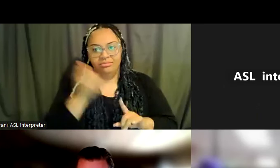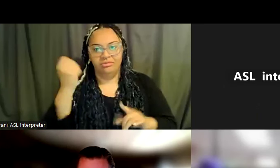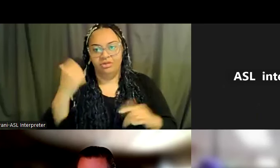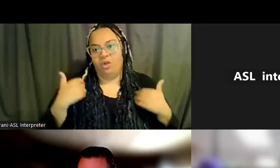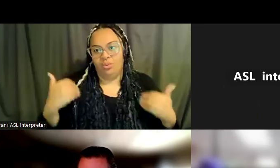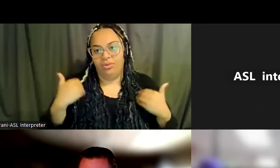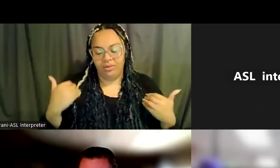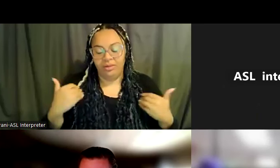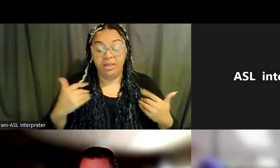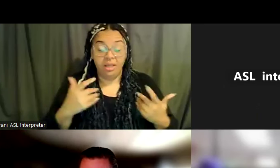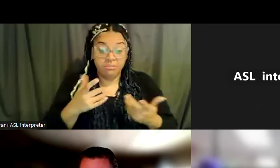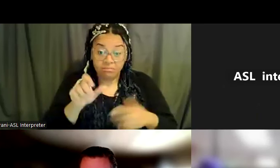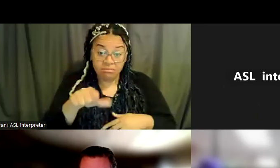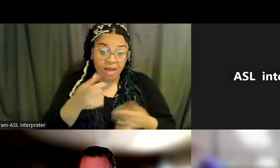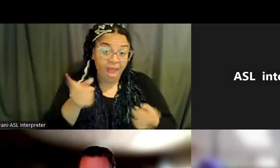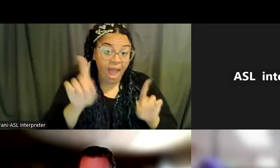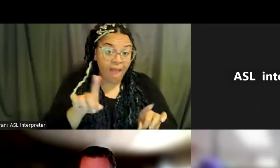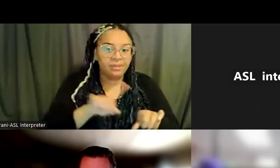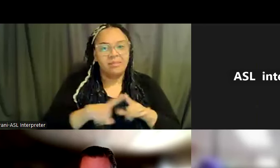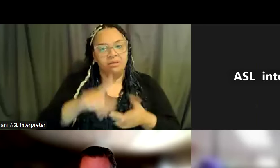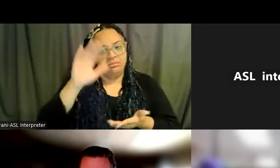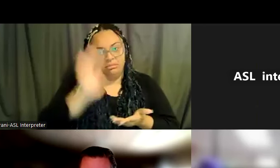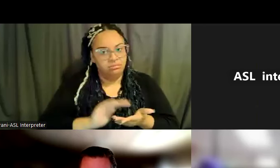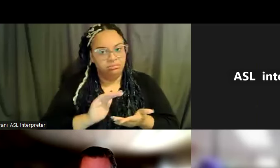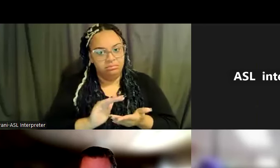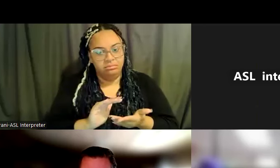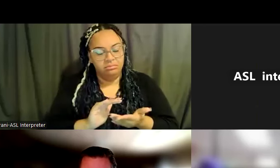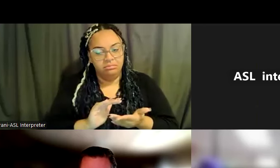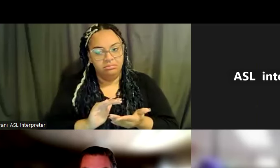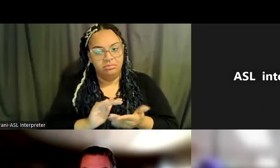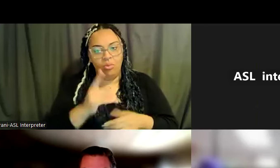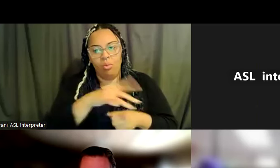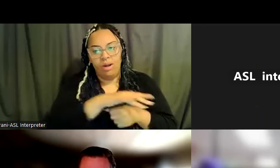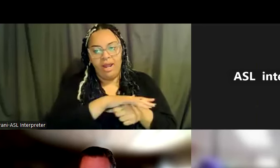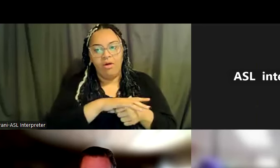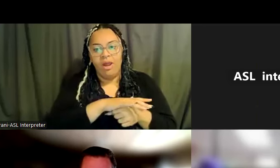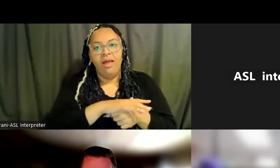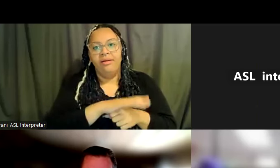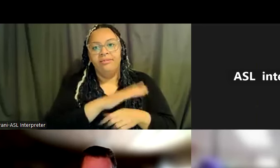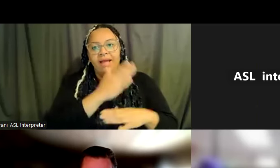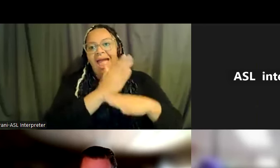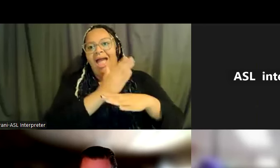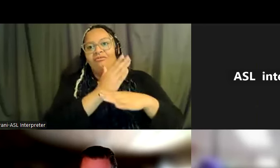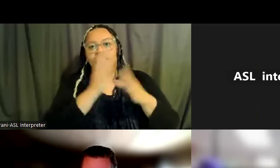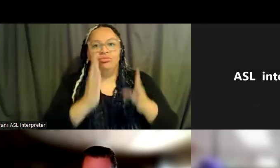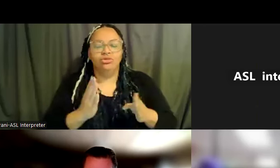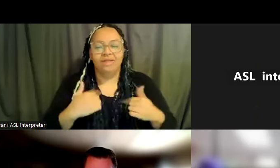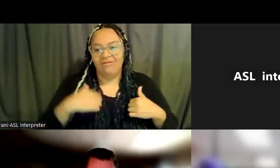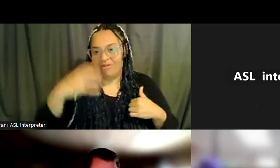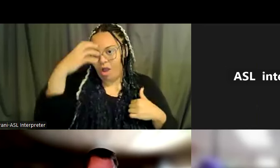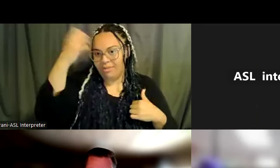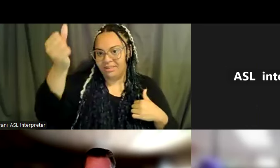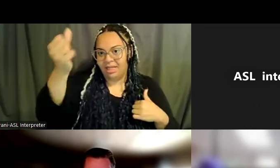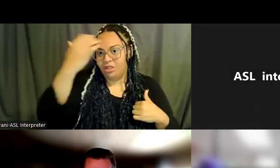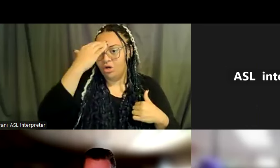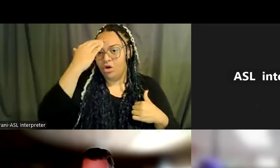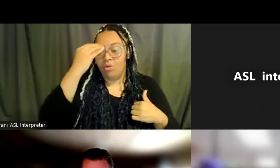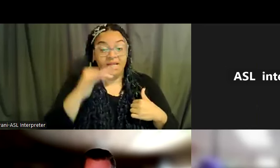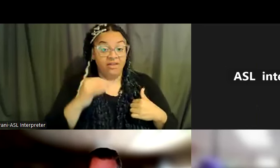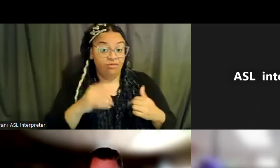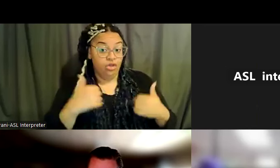does occur. But that is one area where the average person has common sense and knows that if a youth is thinking